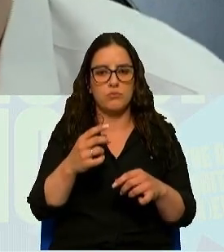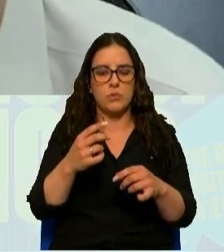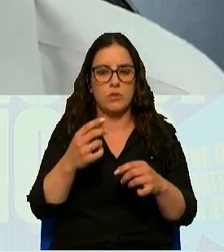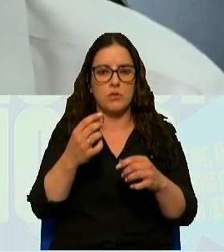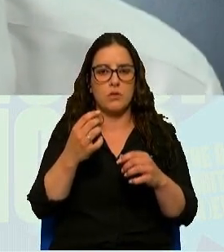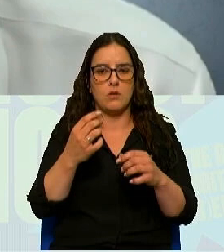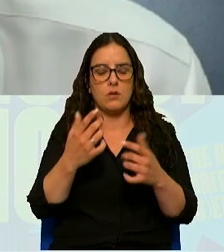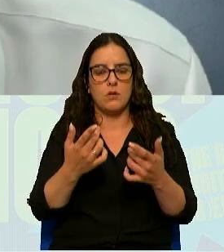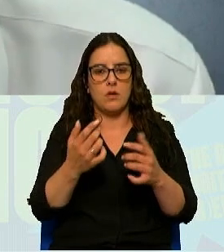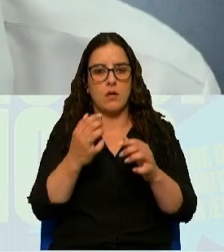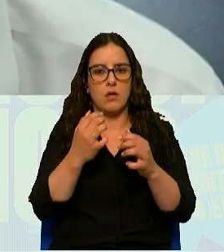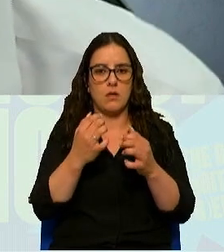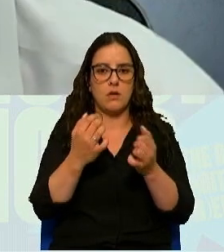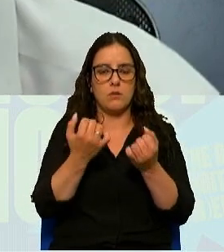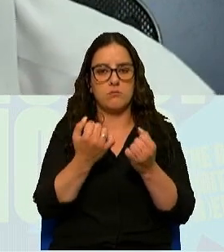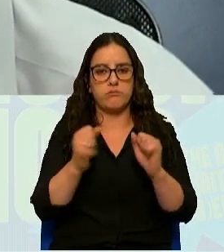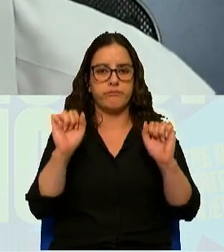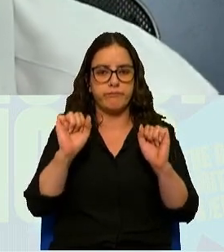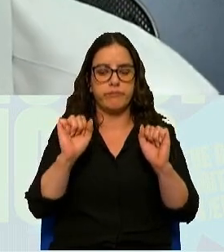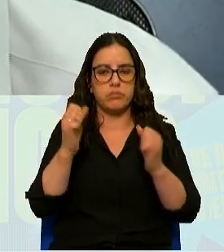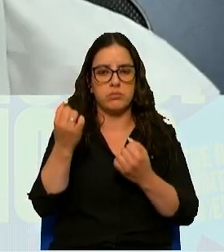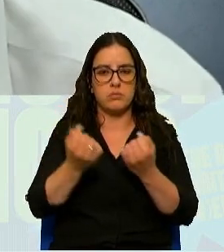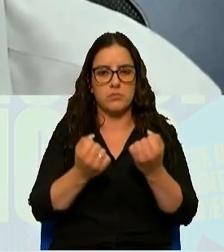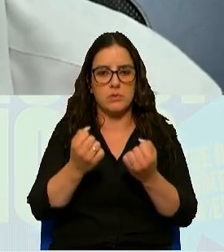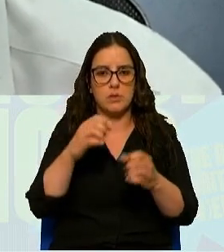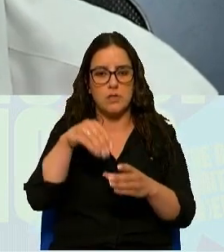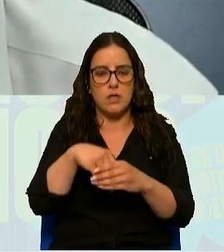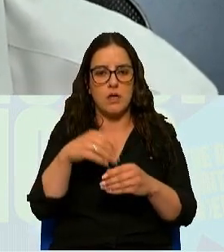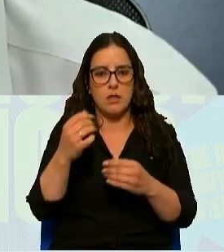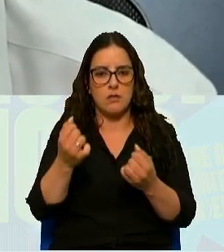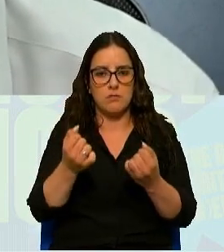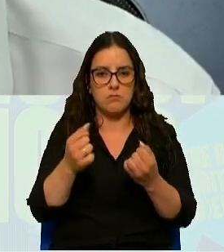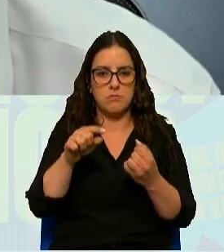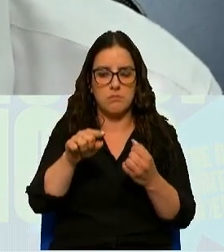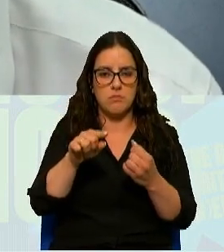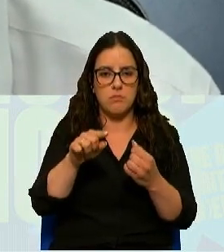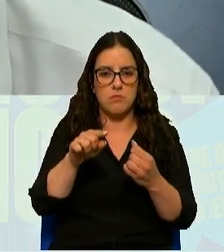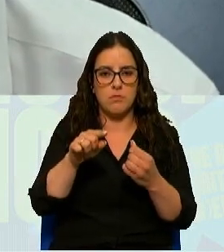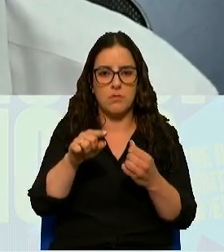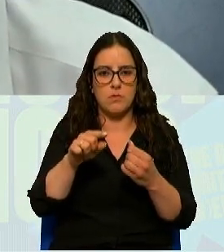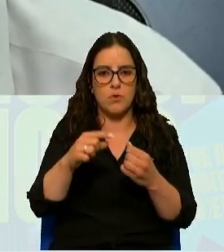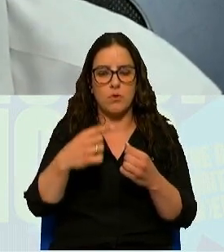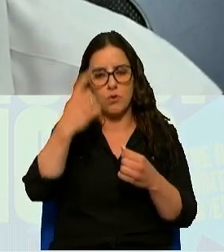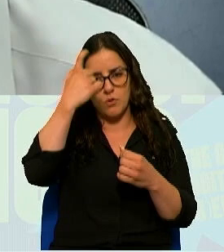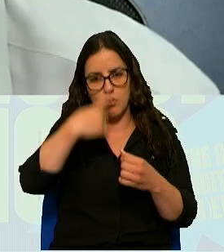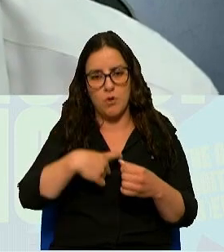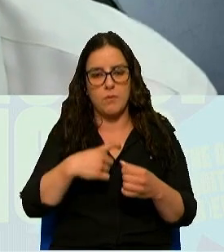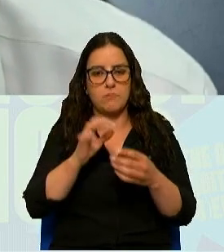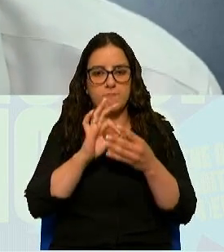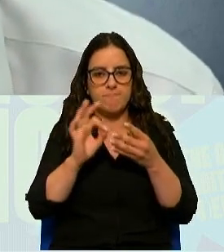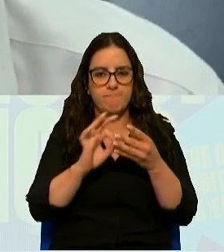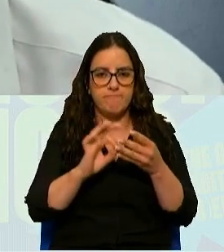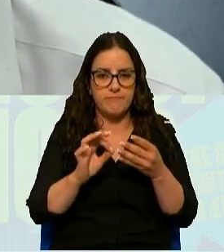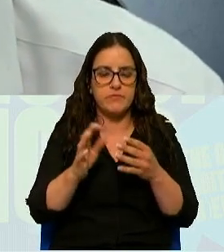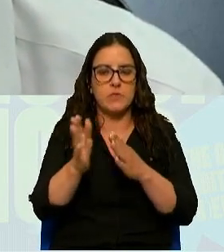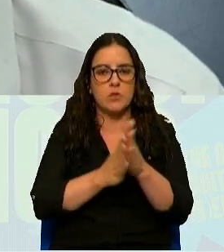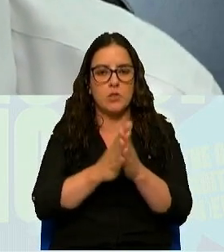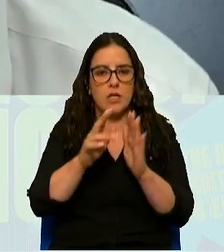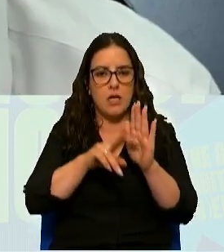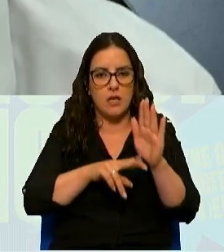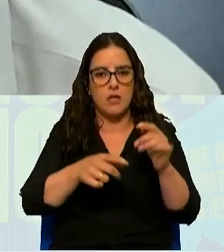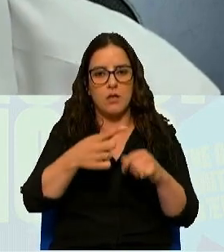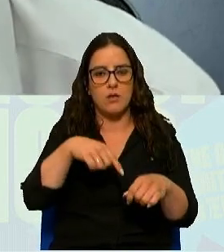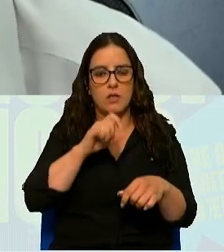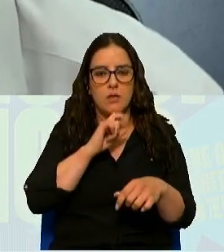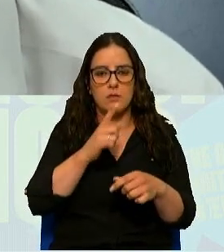validate it, we can validate it using human interpretable features and using rules that we can understand so that